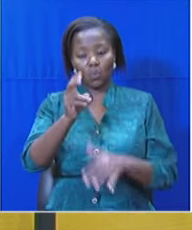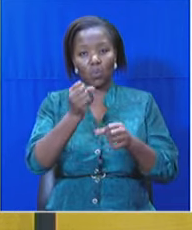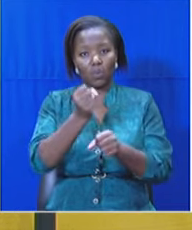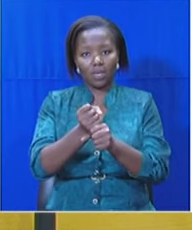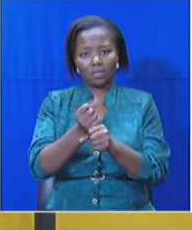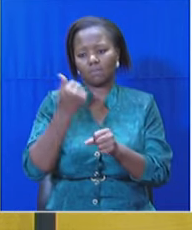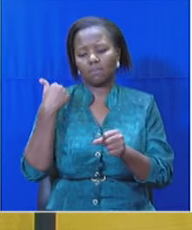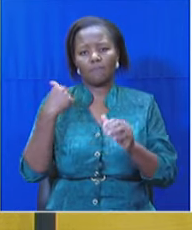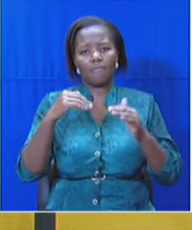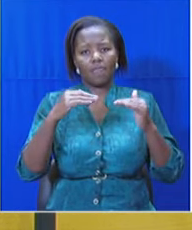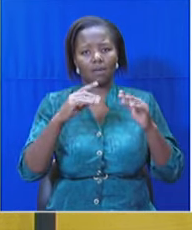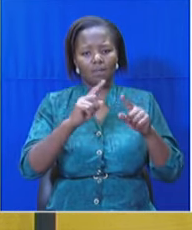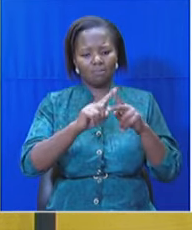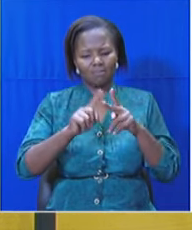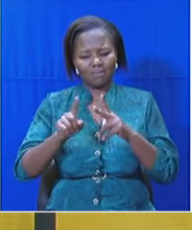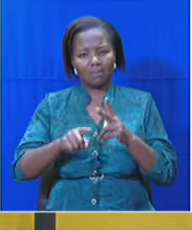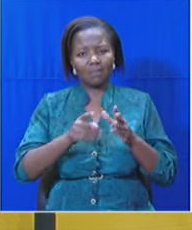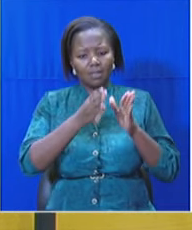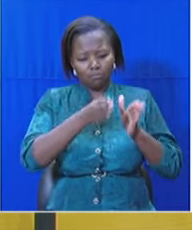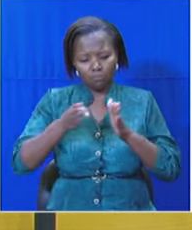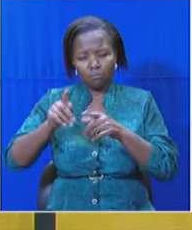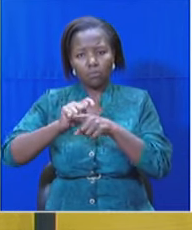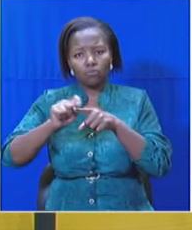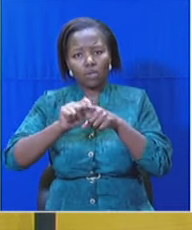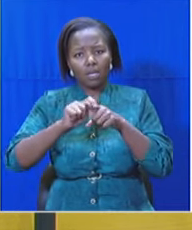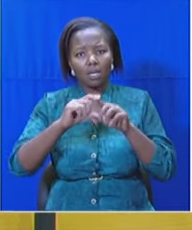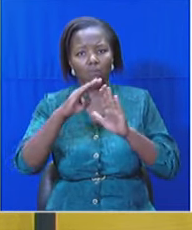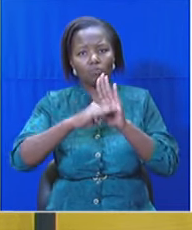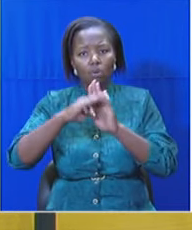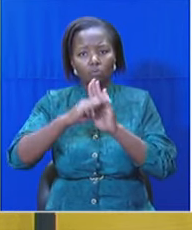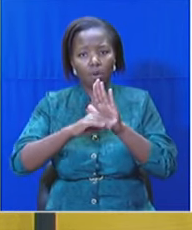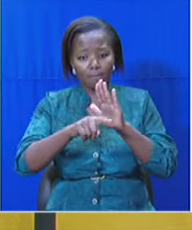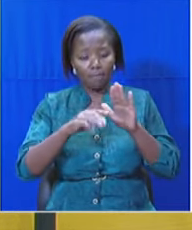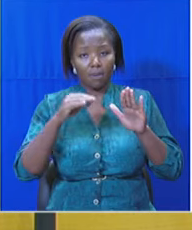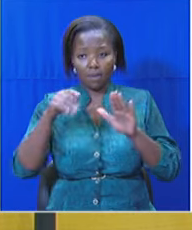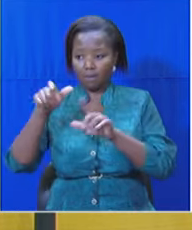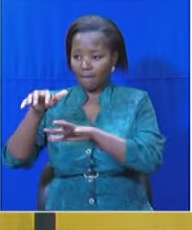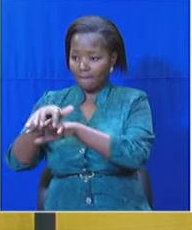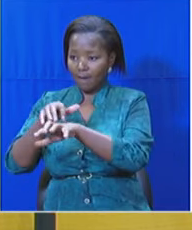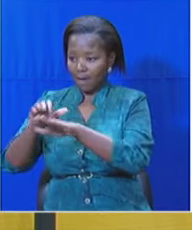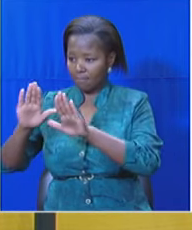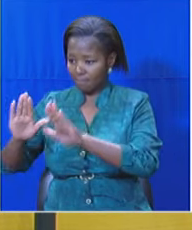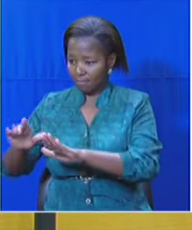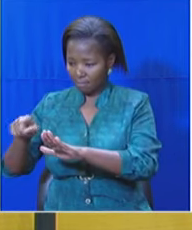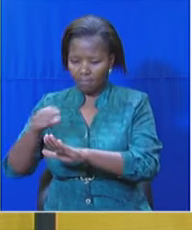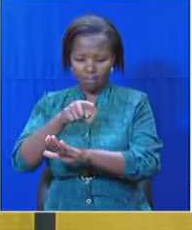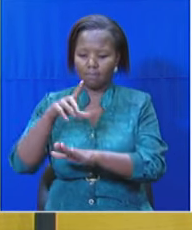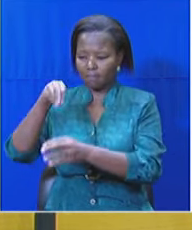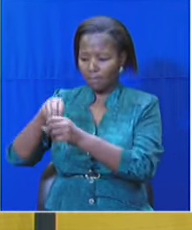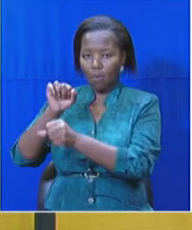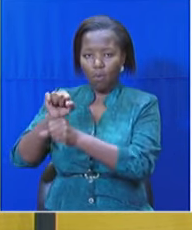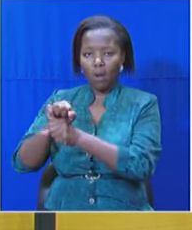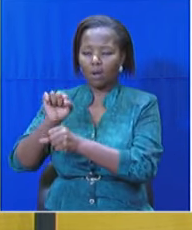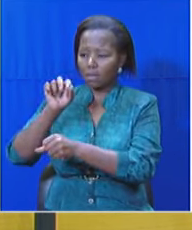program for agricultural graduates. They will be linked to land reform farms as part of a mentorship program.